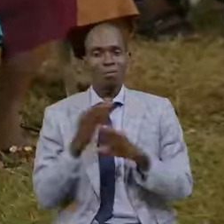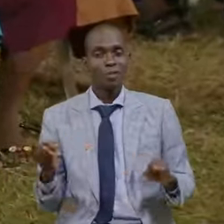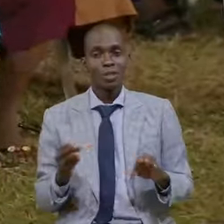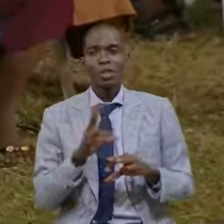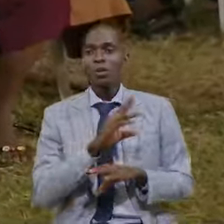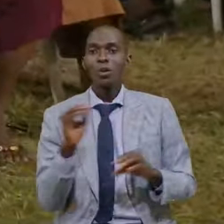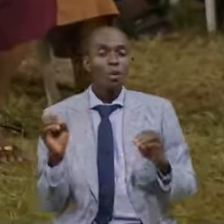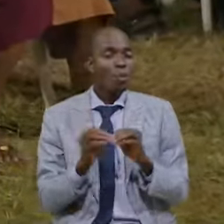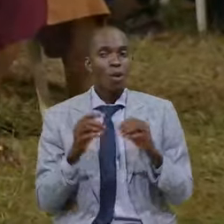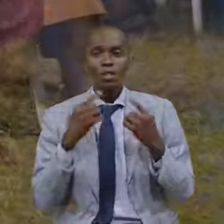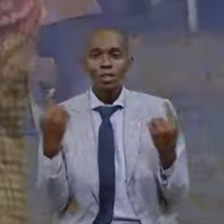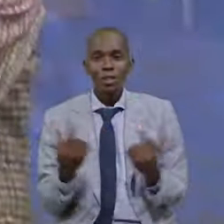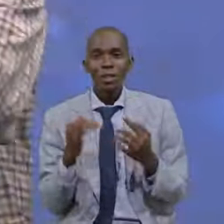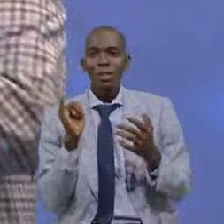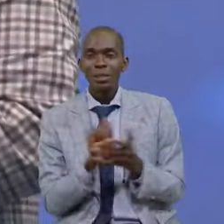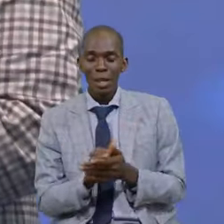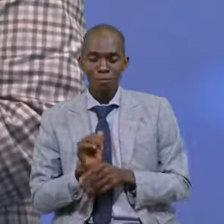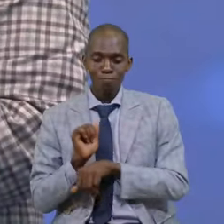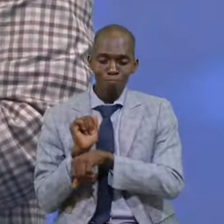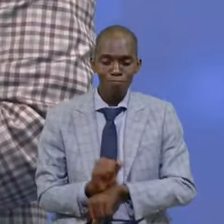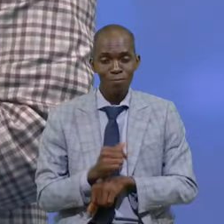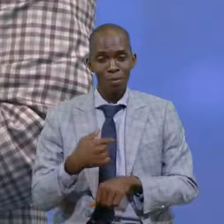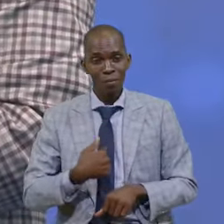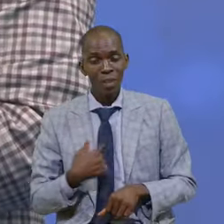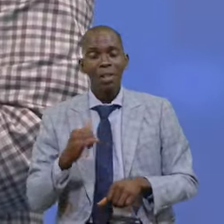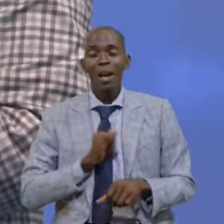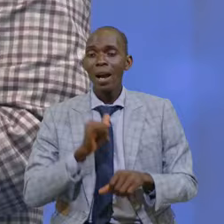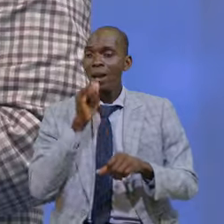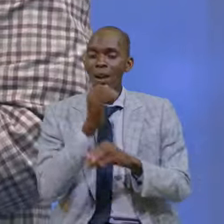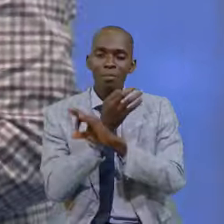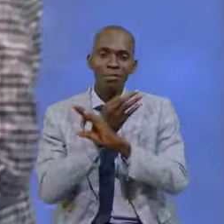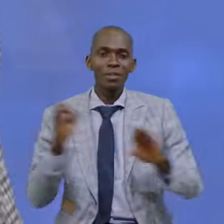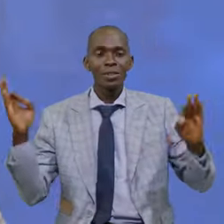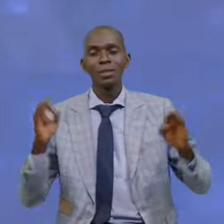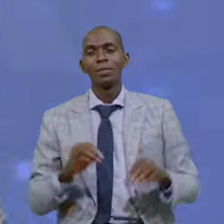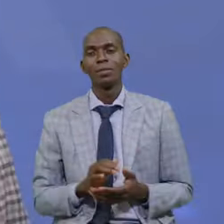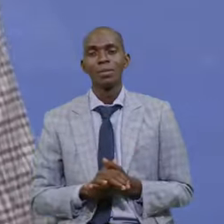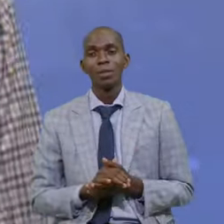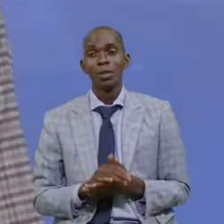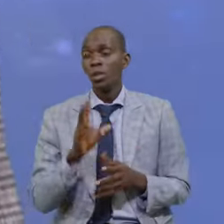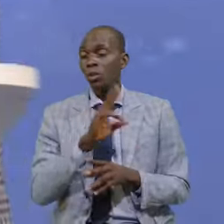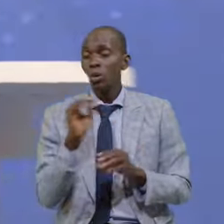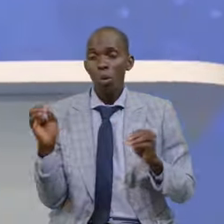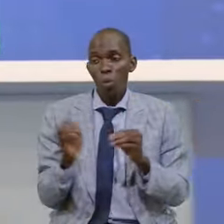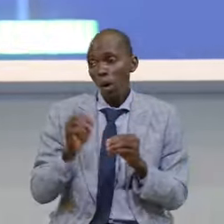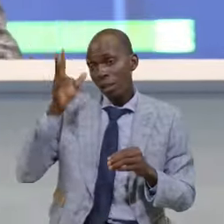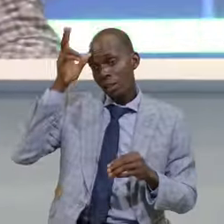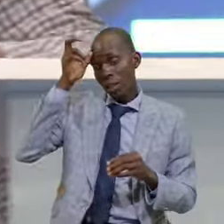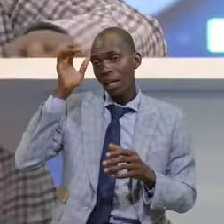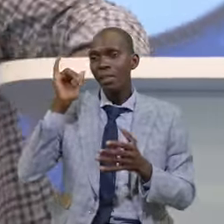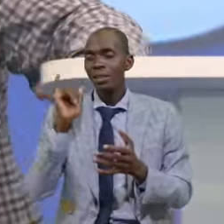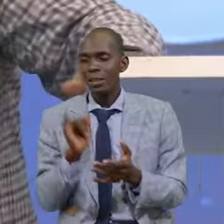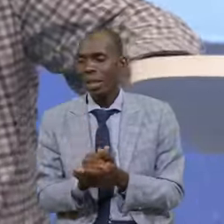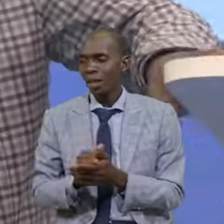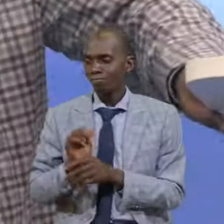that shackles me. Tonight I am free. No more Satan that holds